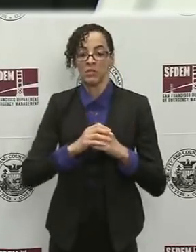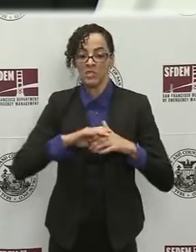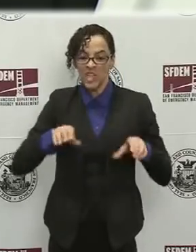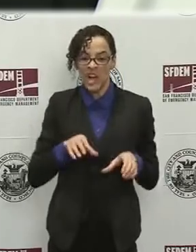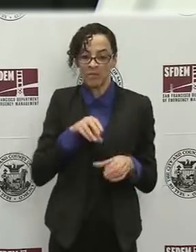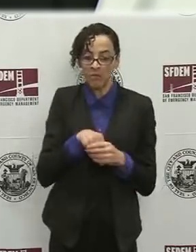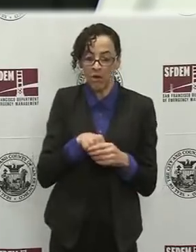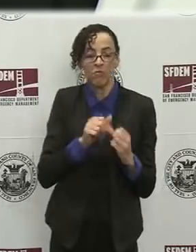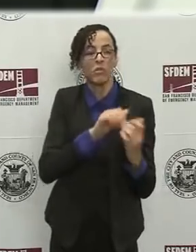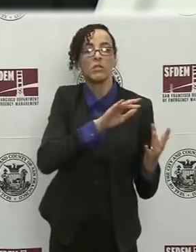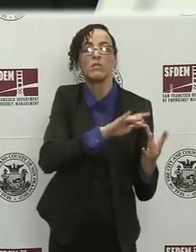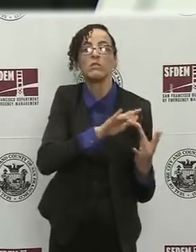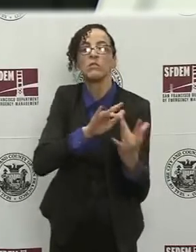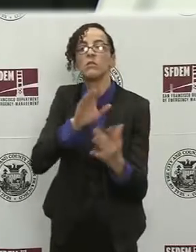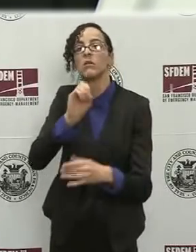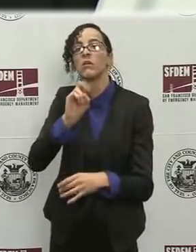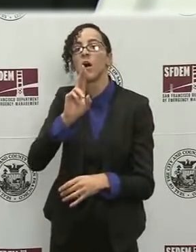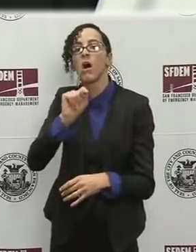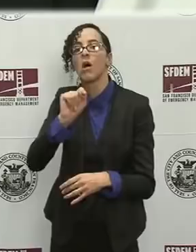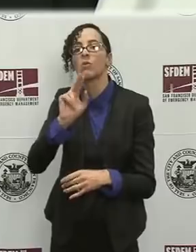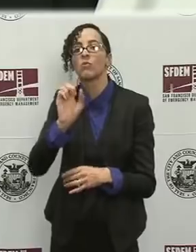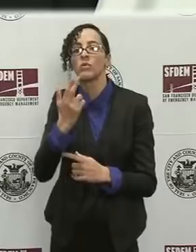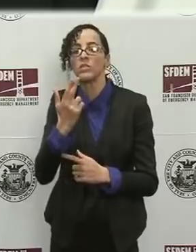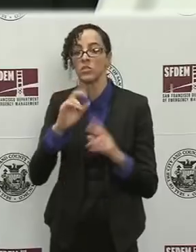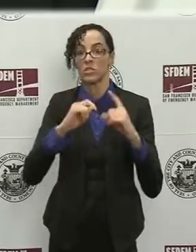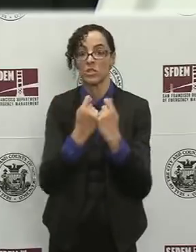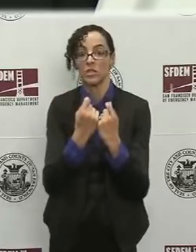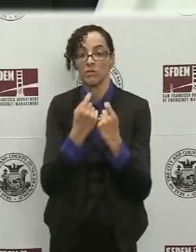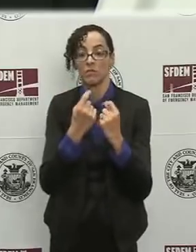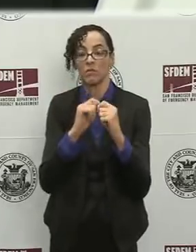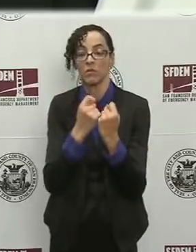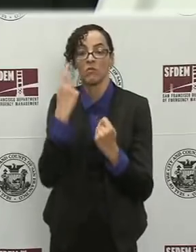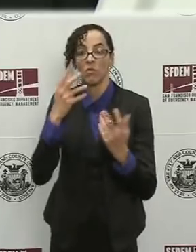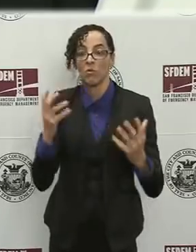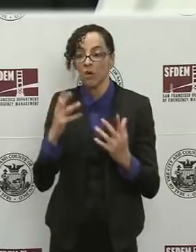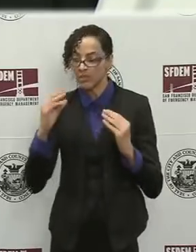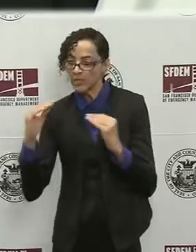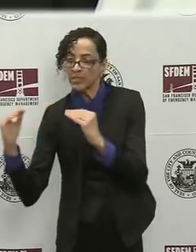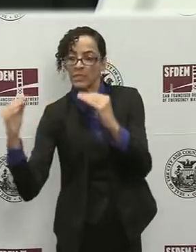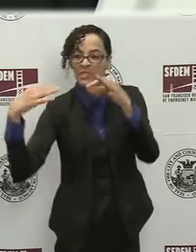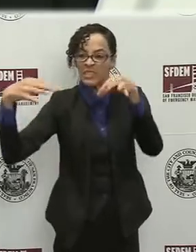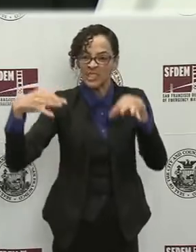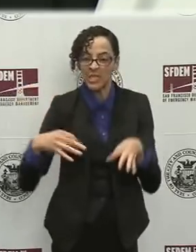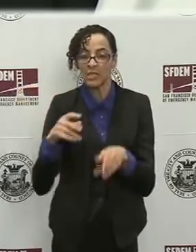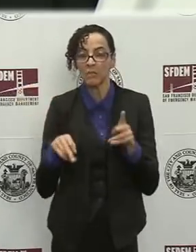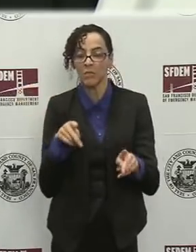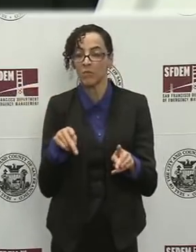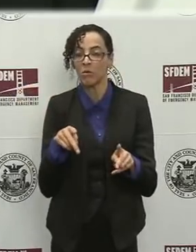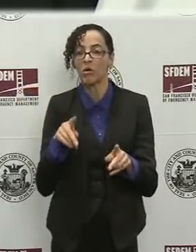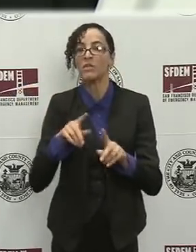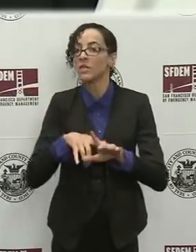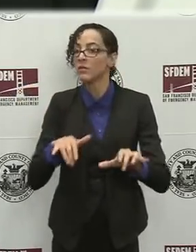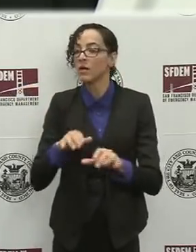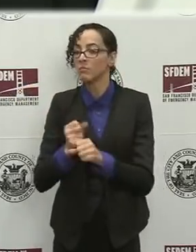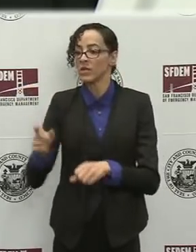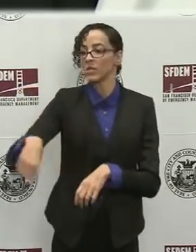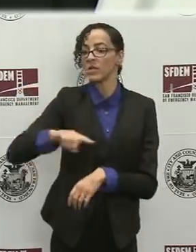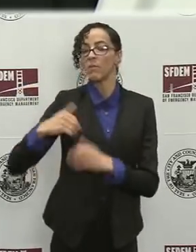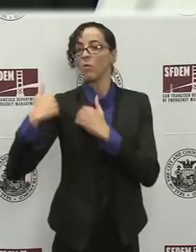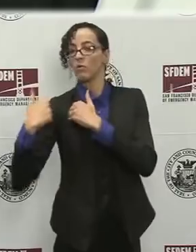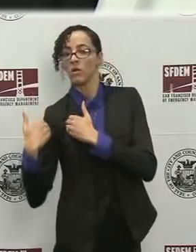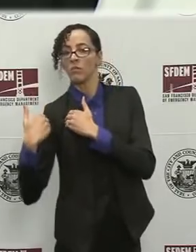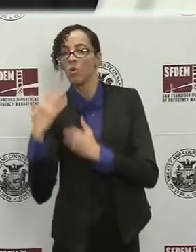to educate people, but also hold them accountable because we are all connected. We all need to make better decisions